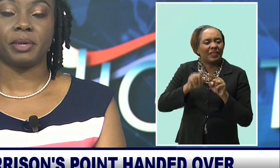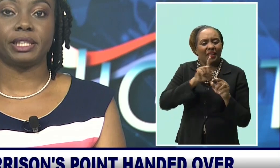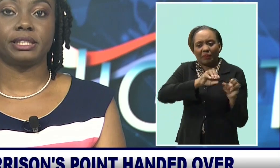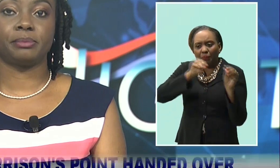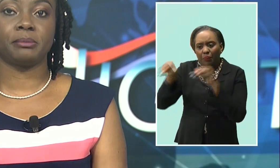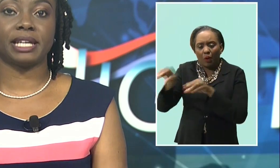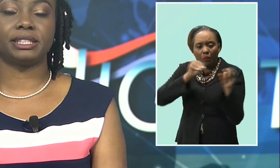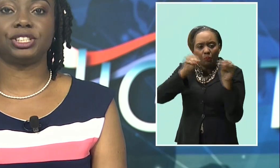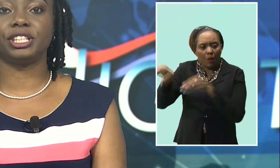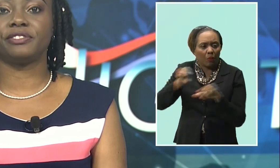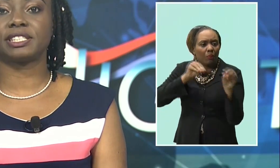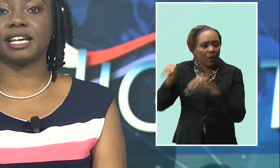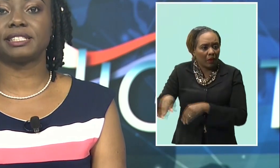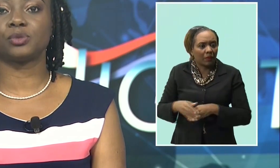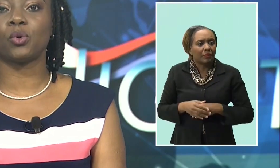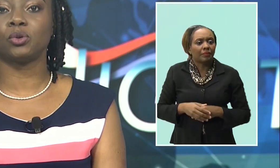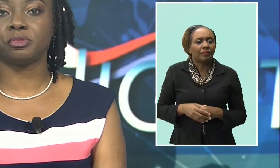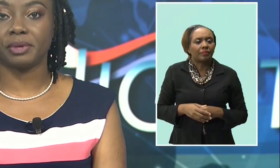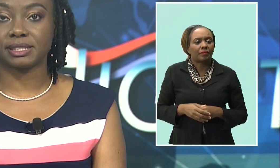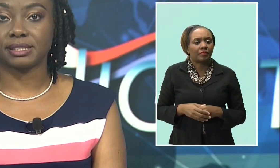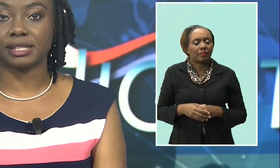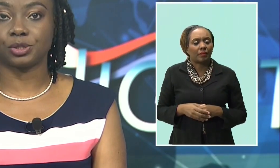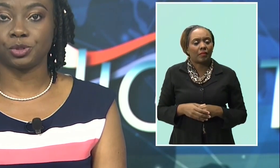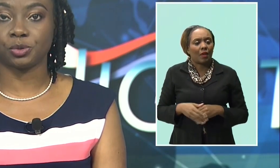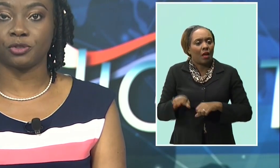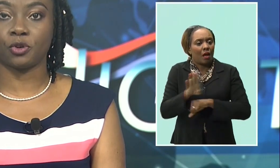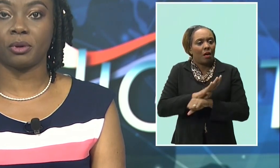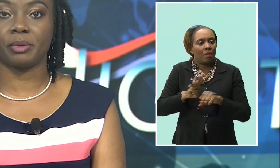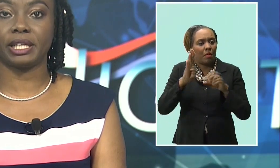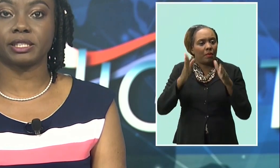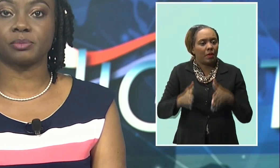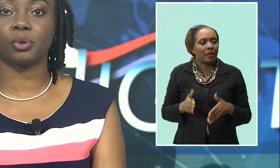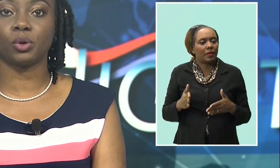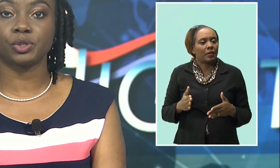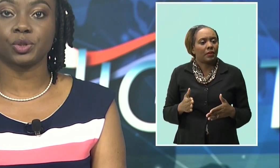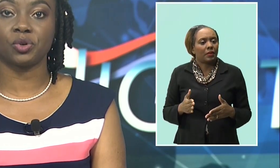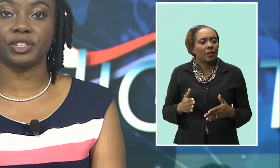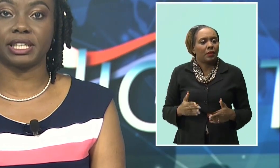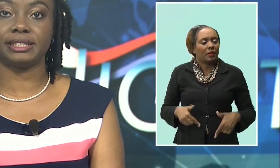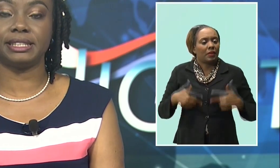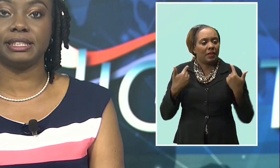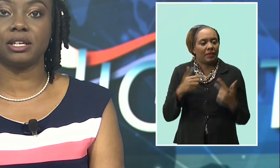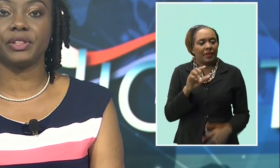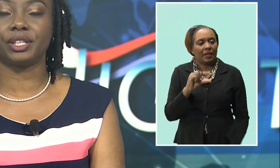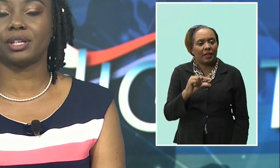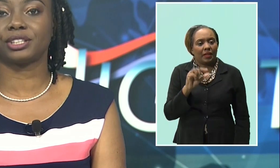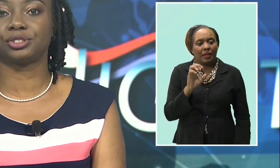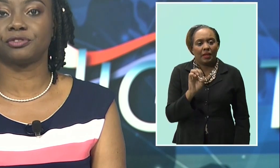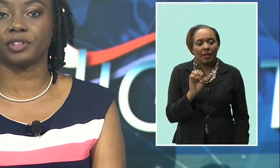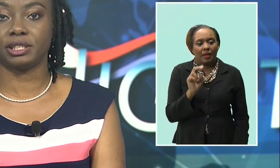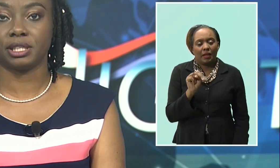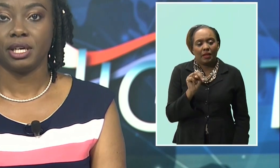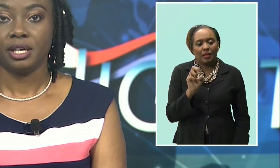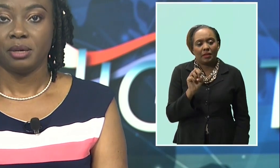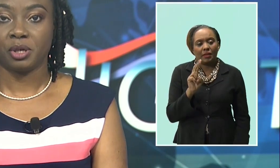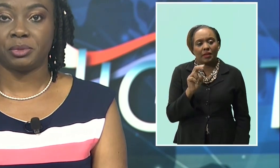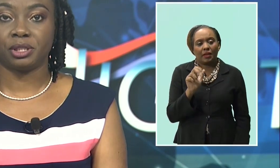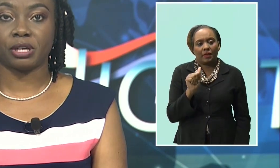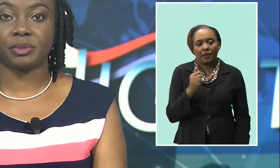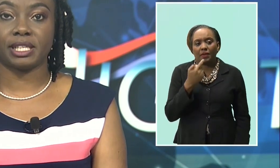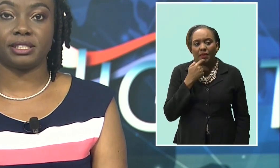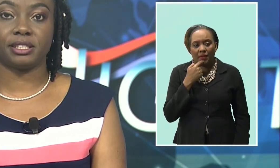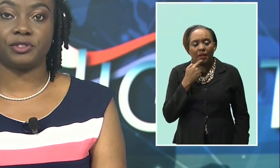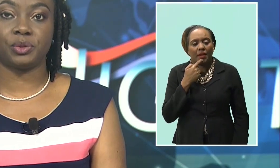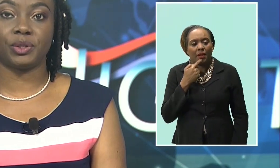A Barbadian diplomat in Geneva says it won't be business as usual for Barbados post-COVID-19 on the international front.